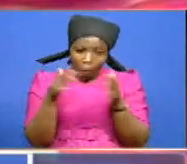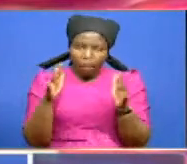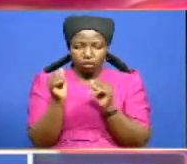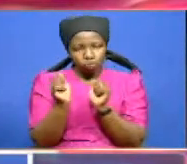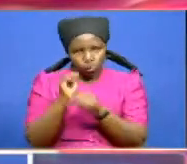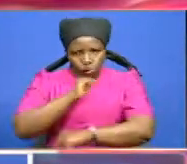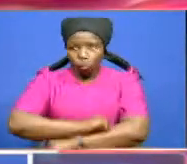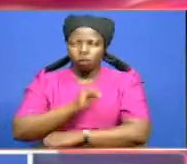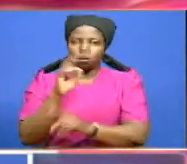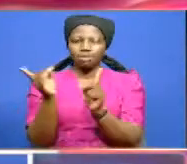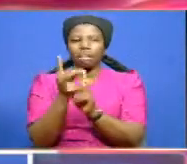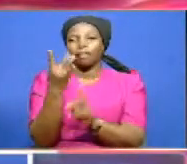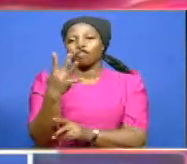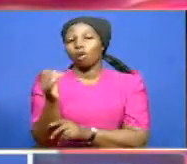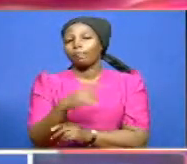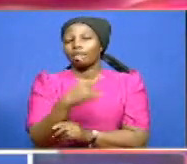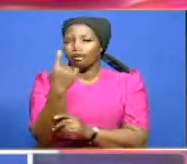January.